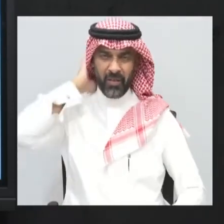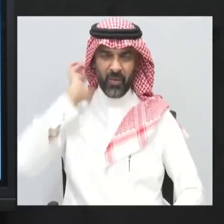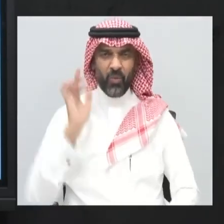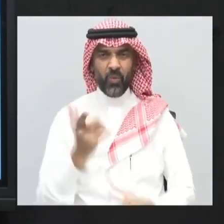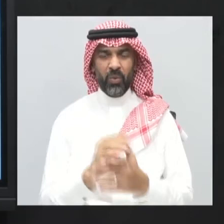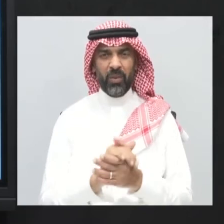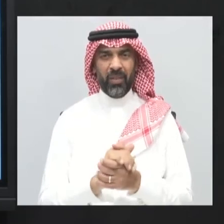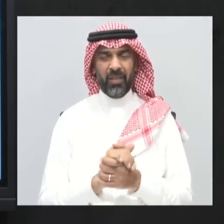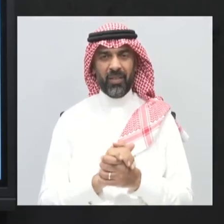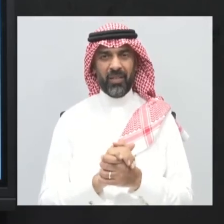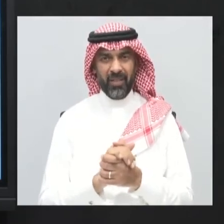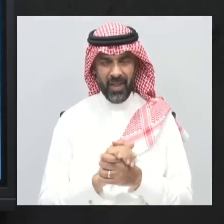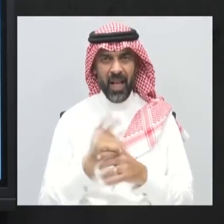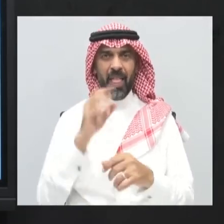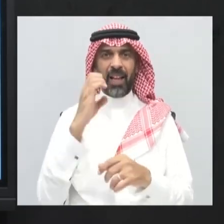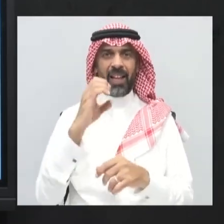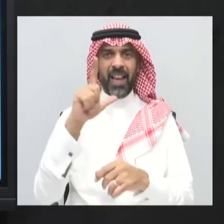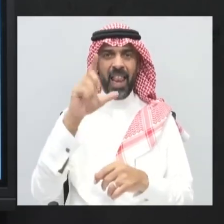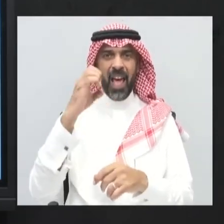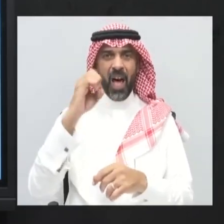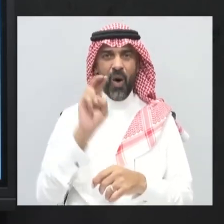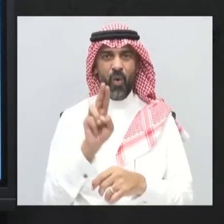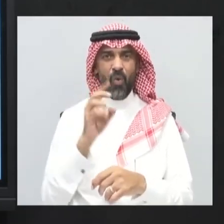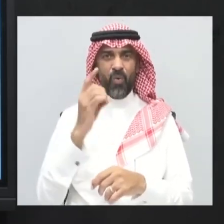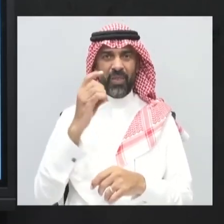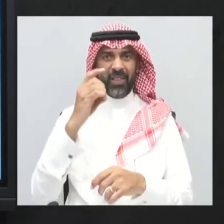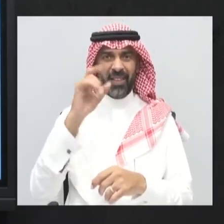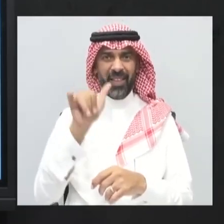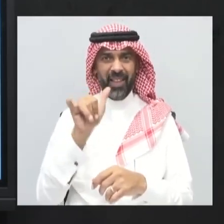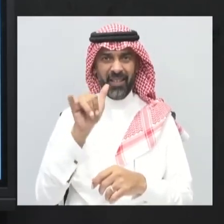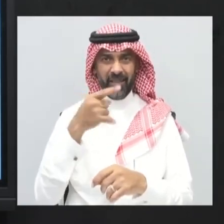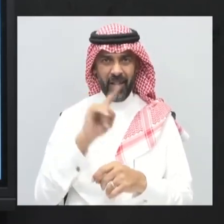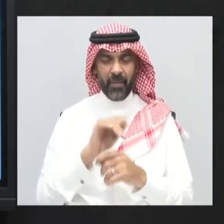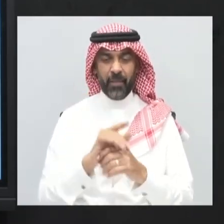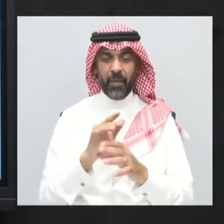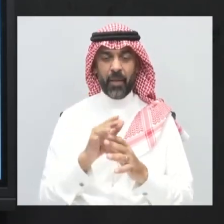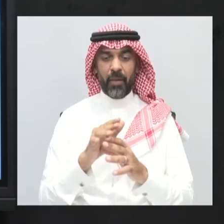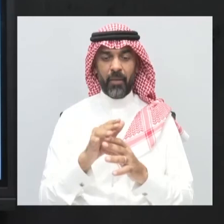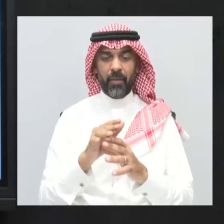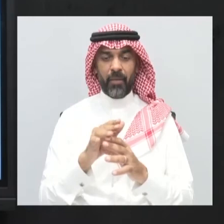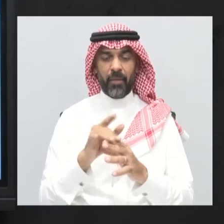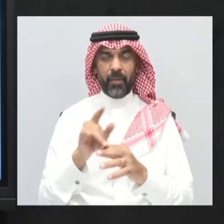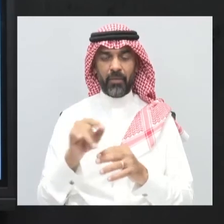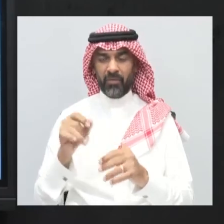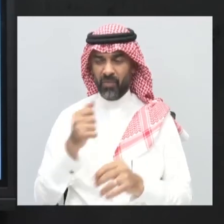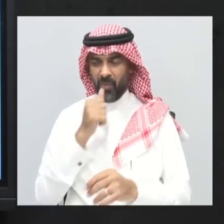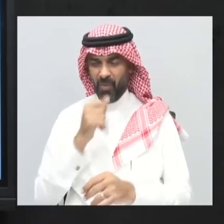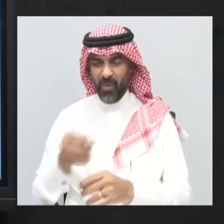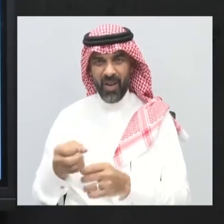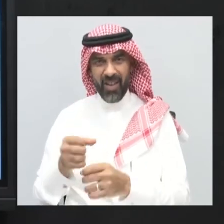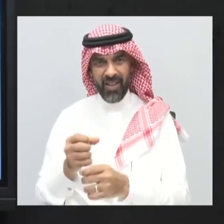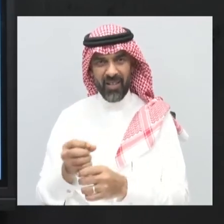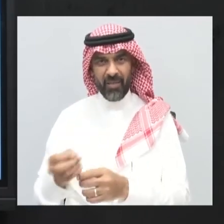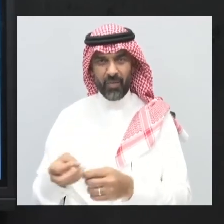Cloudy. Now, imagine that you're washing your face. Imagine that you're grabbing water, washing your face, and